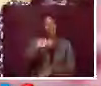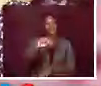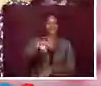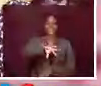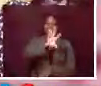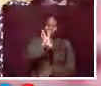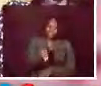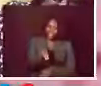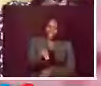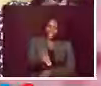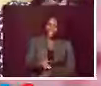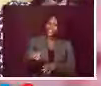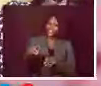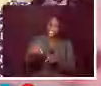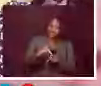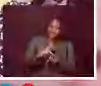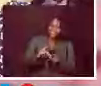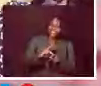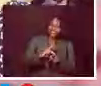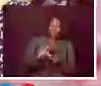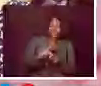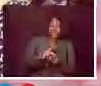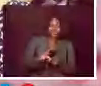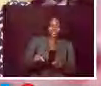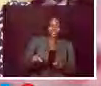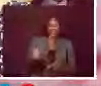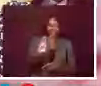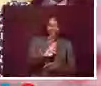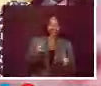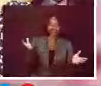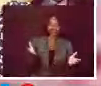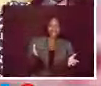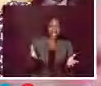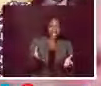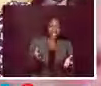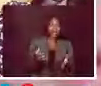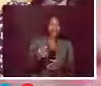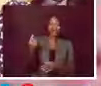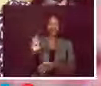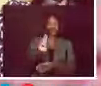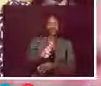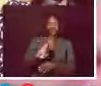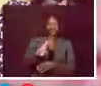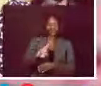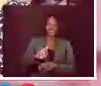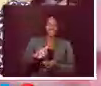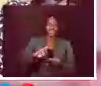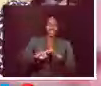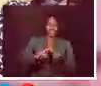And by practice, the ratio in this chamber, we always use the numerical